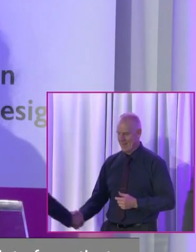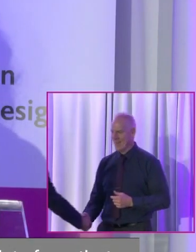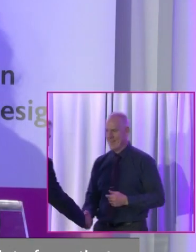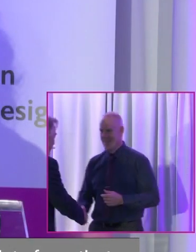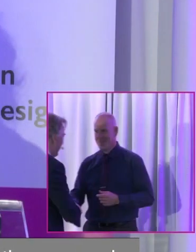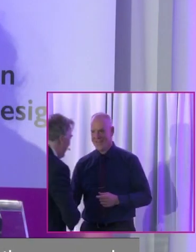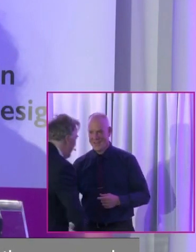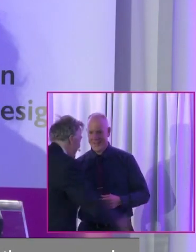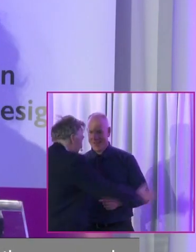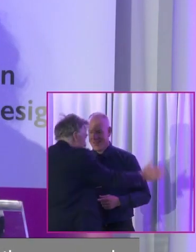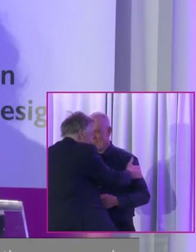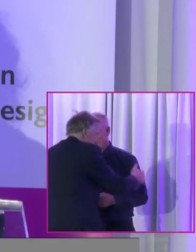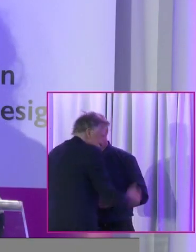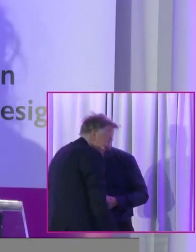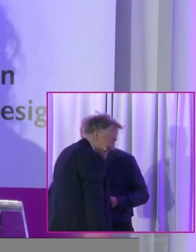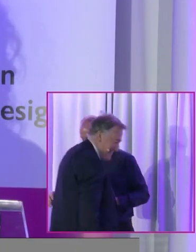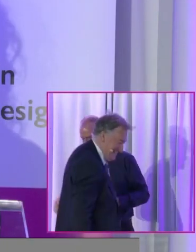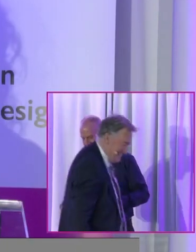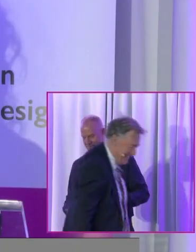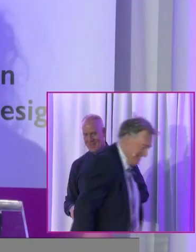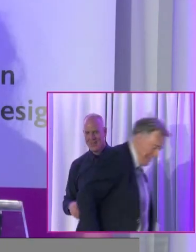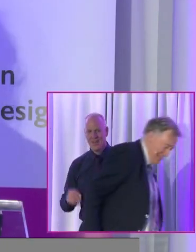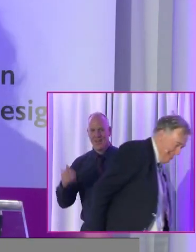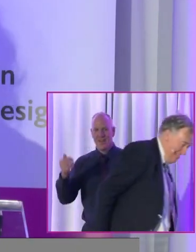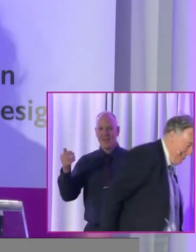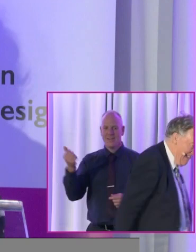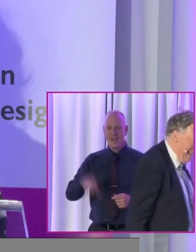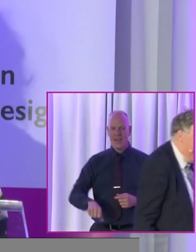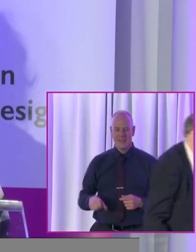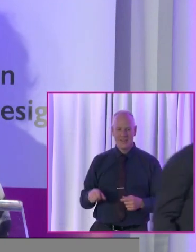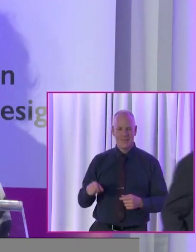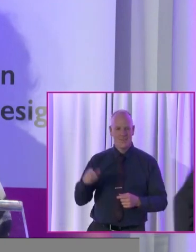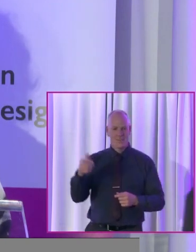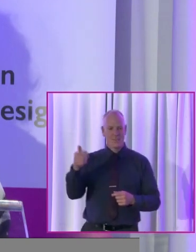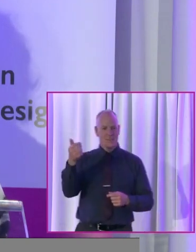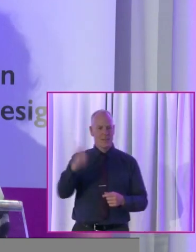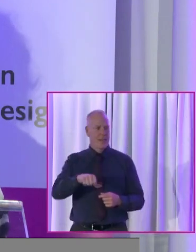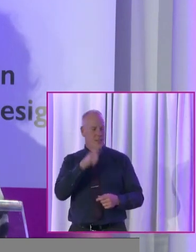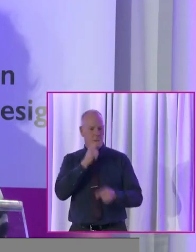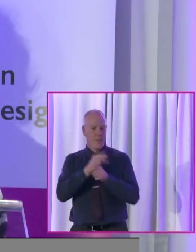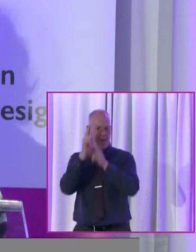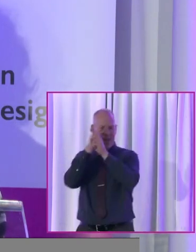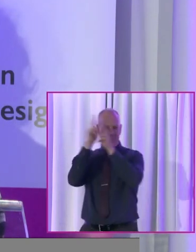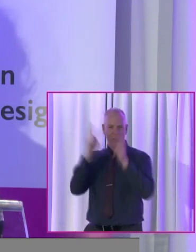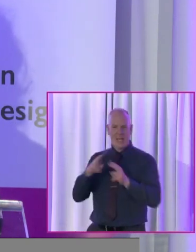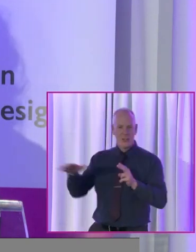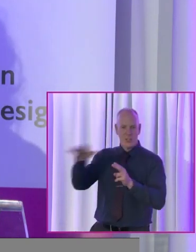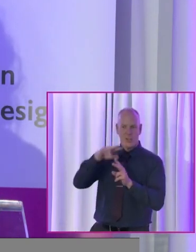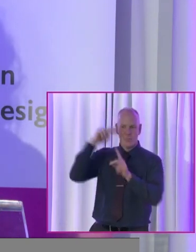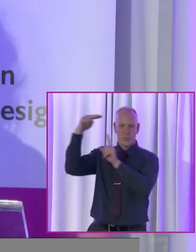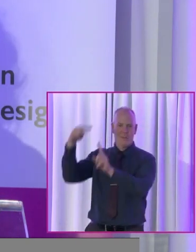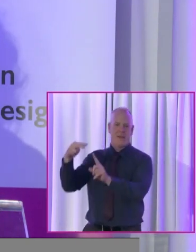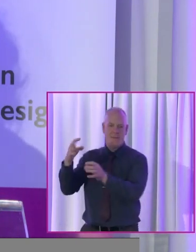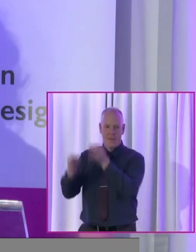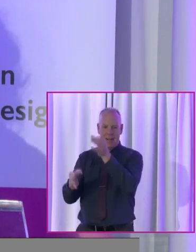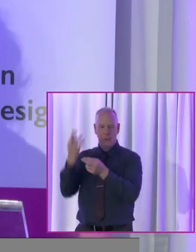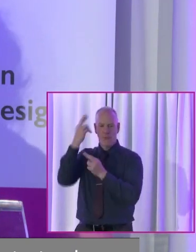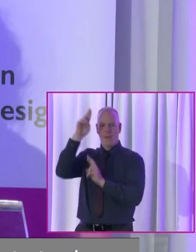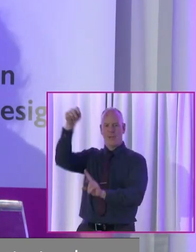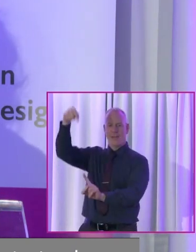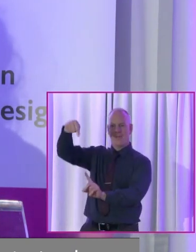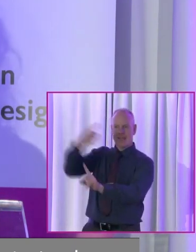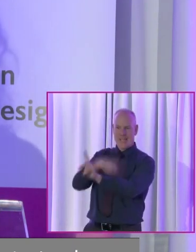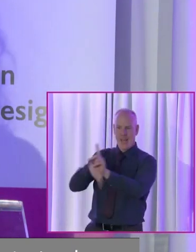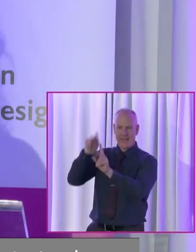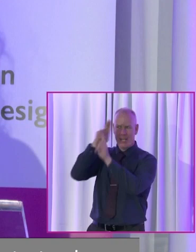So our next session is on the international context. We're talking about political representation of